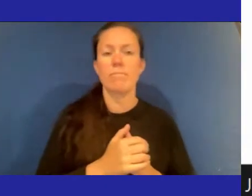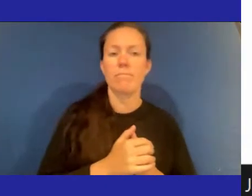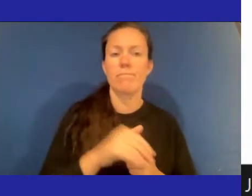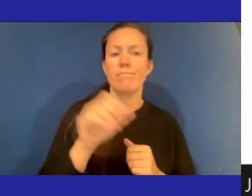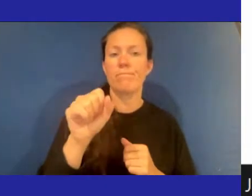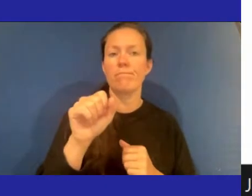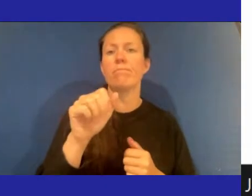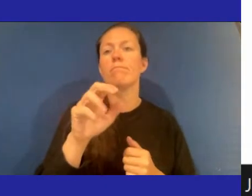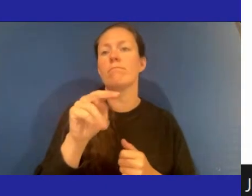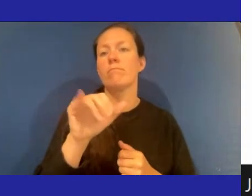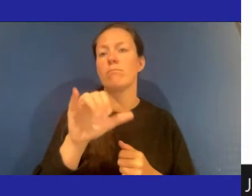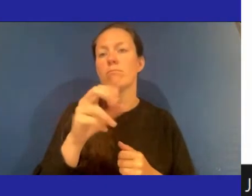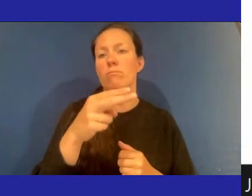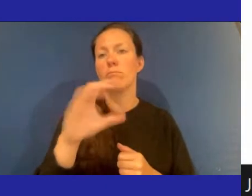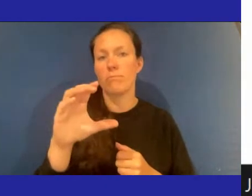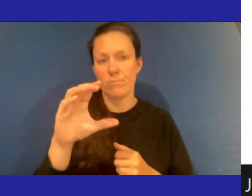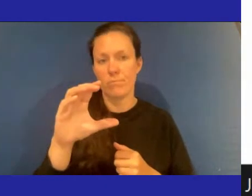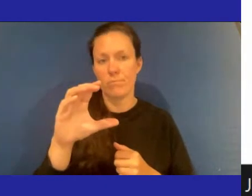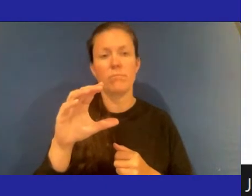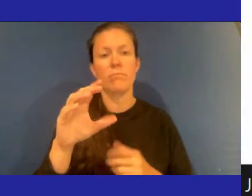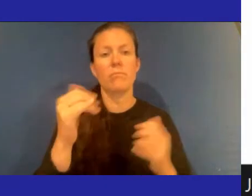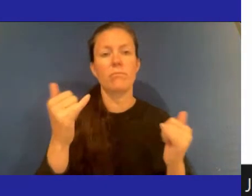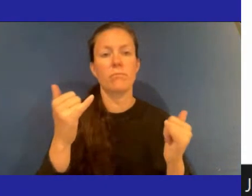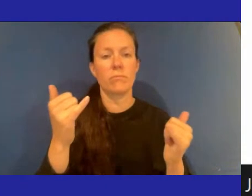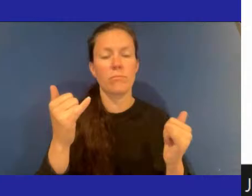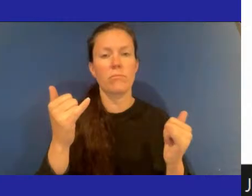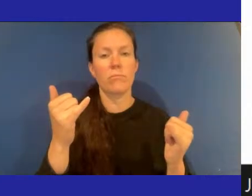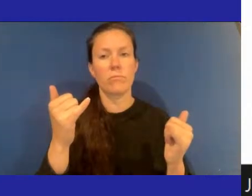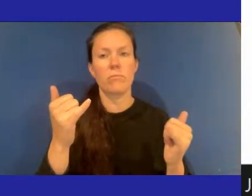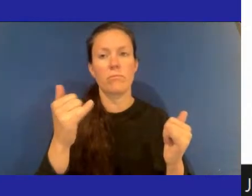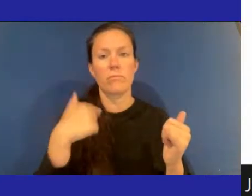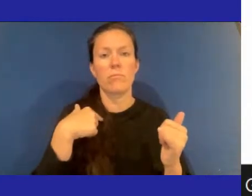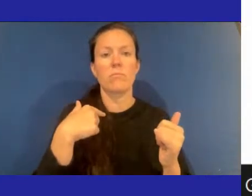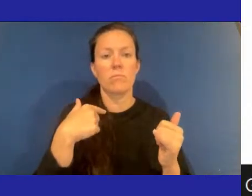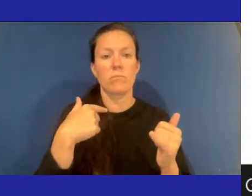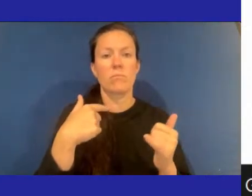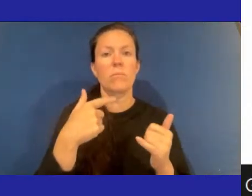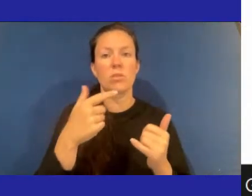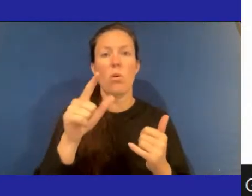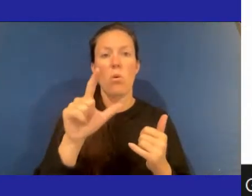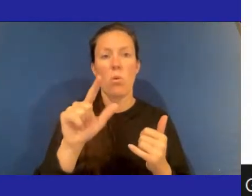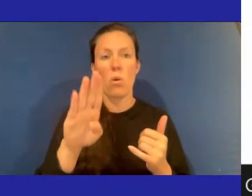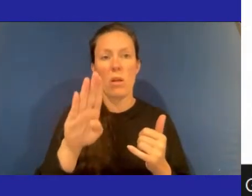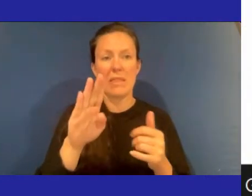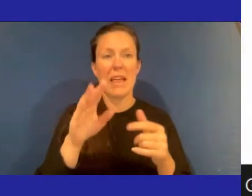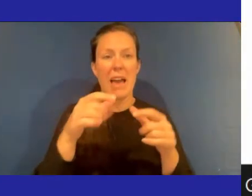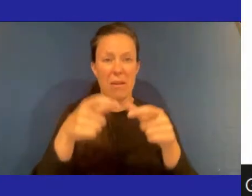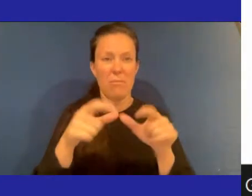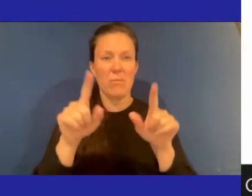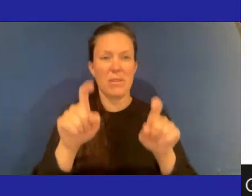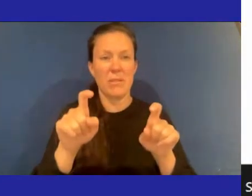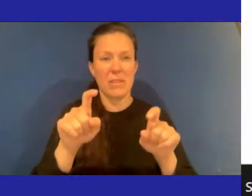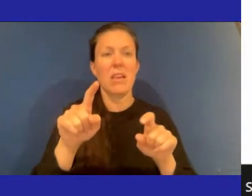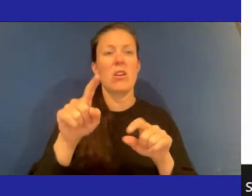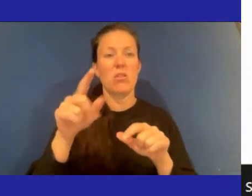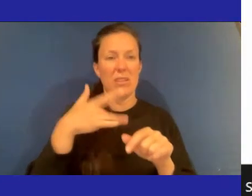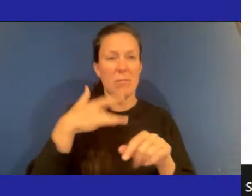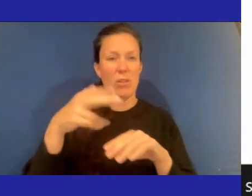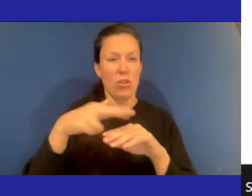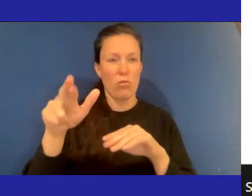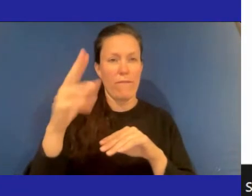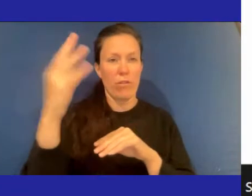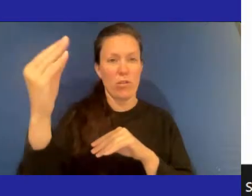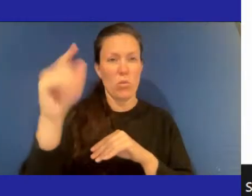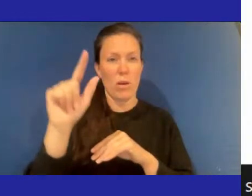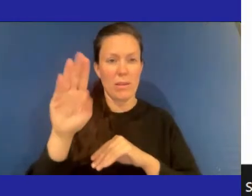Health and Hospitals currently refers specimens to multiple outside labs for technical preparation and for